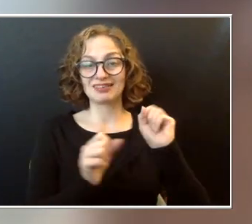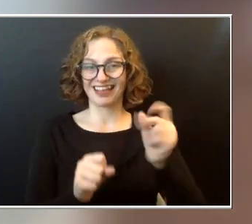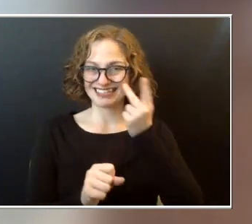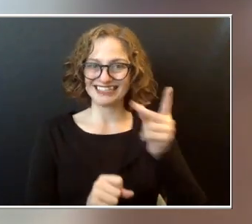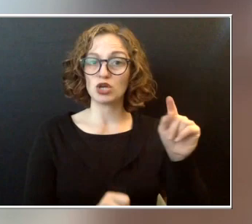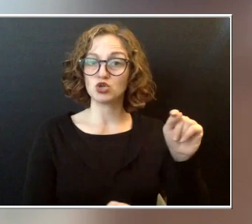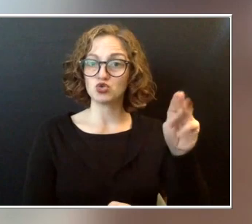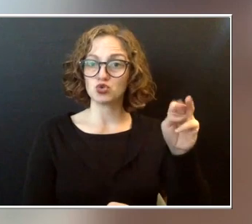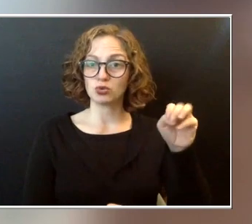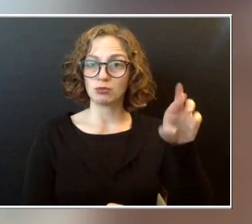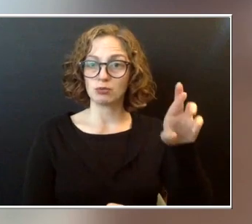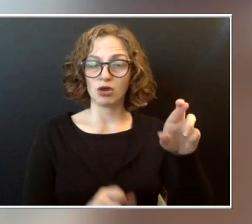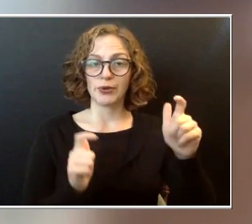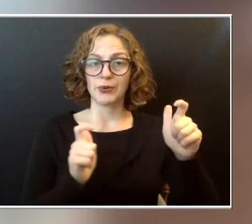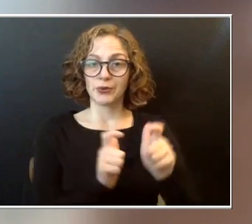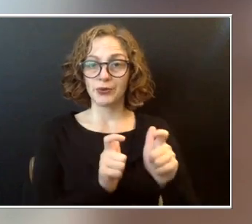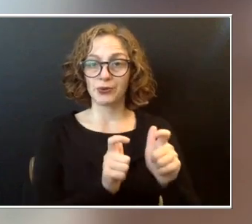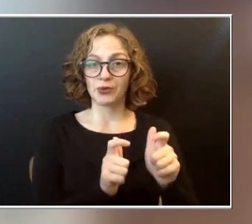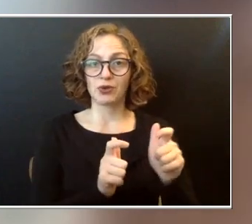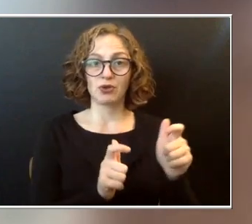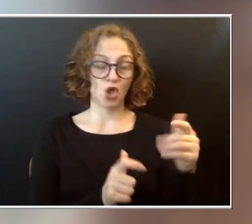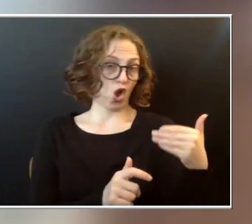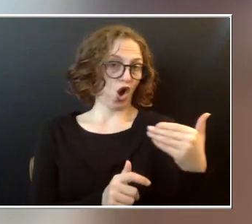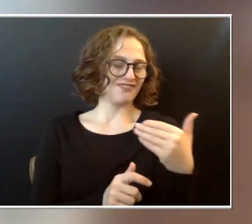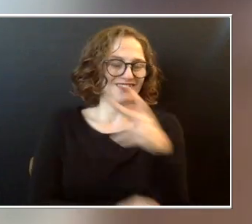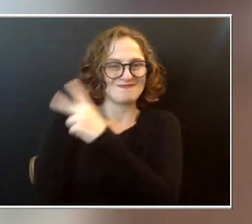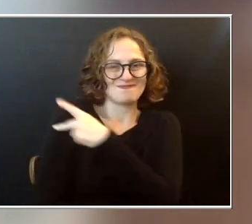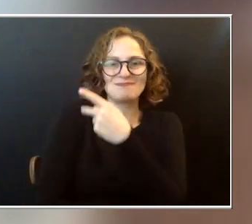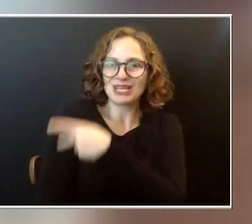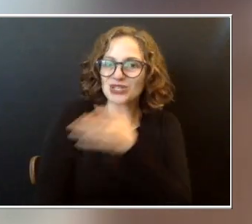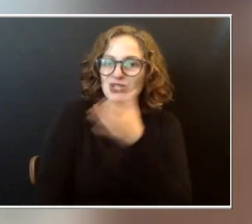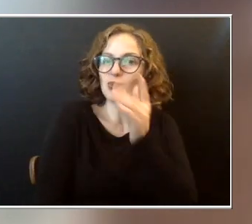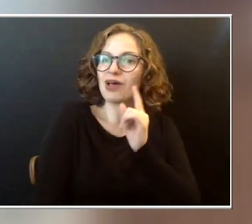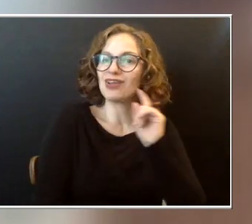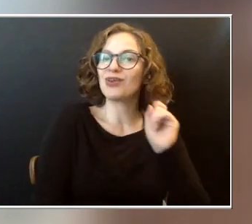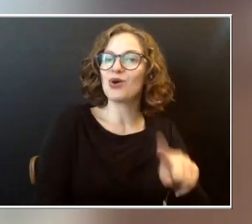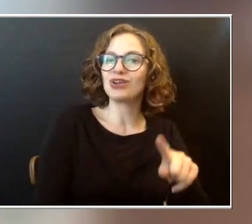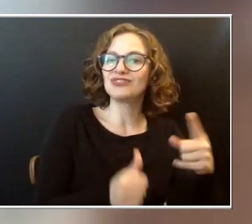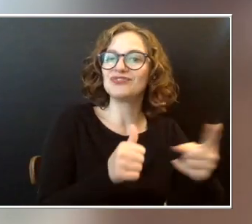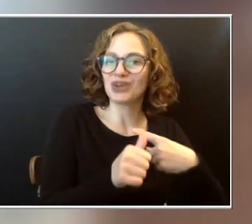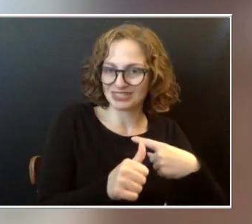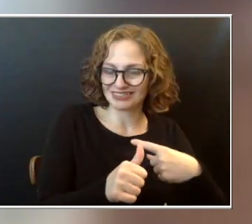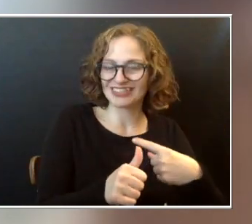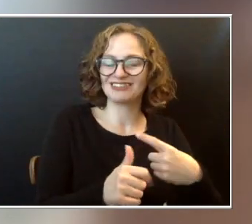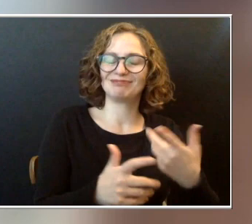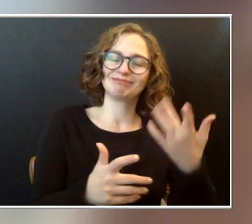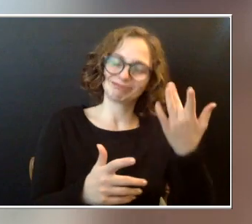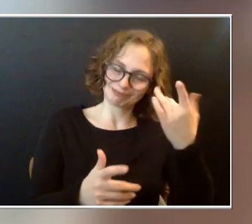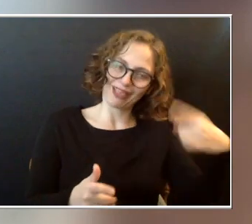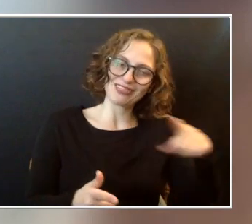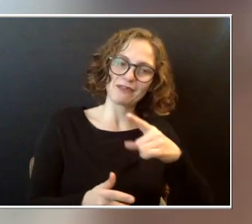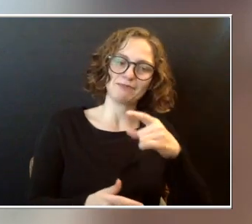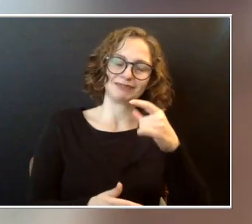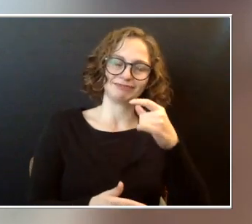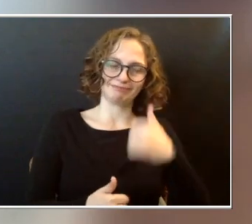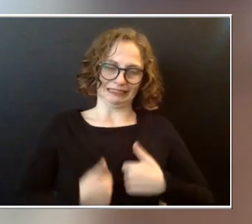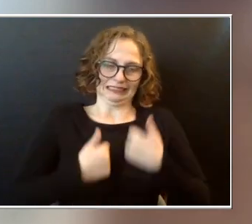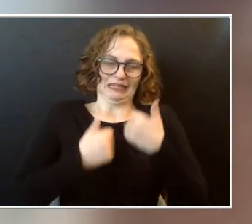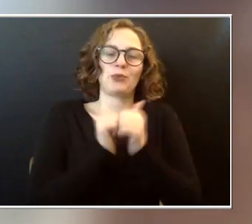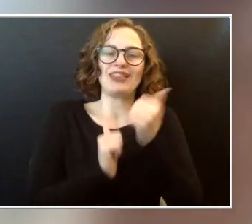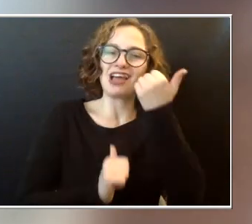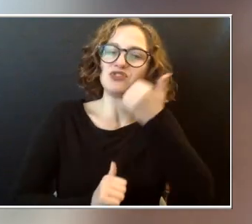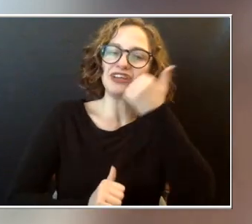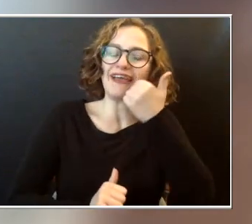the patients will appreciate it even before we do, because they've been living with the tumor.